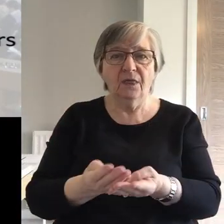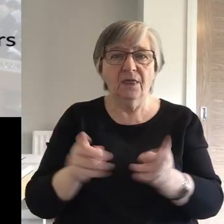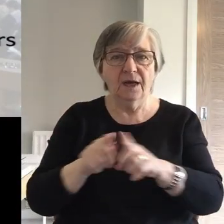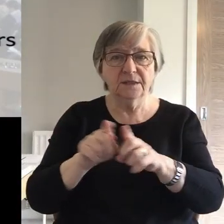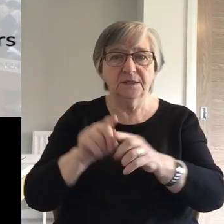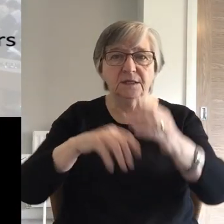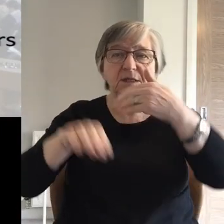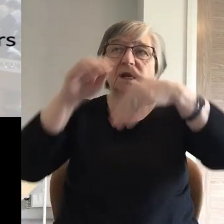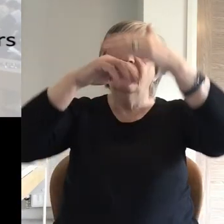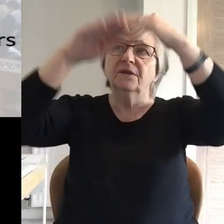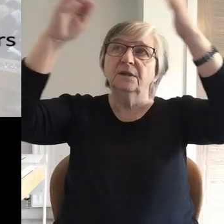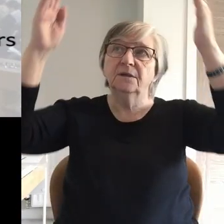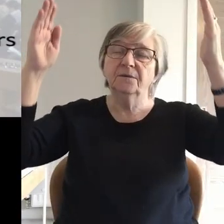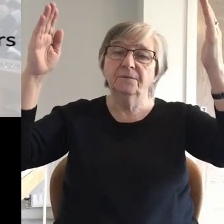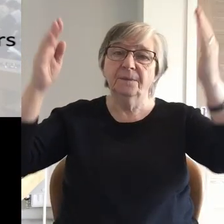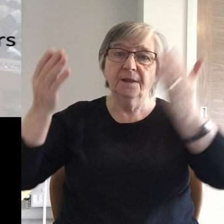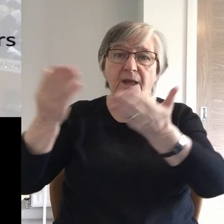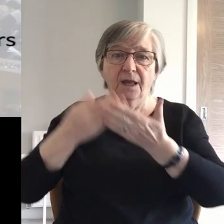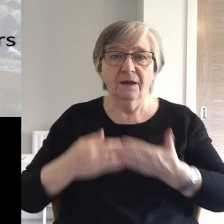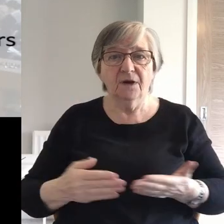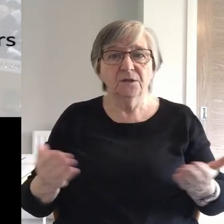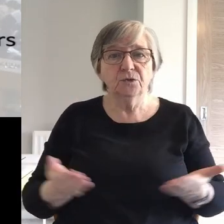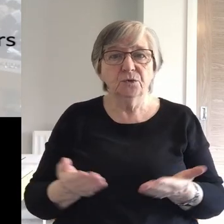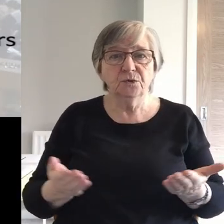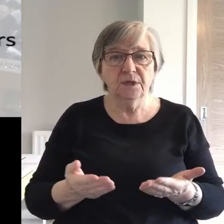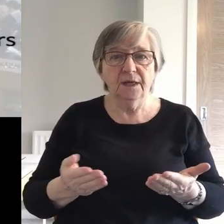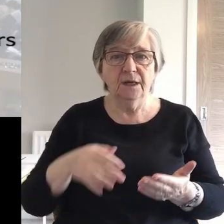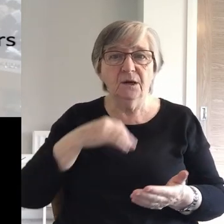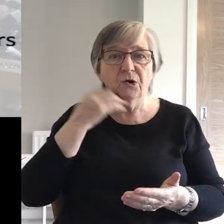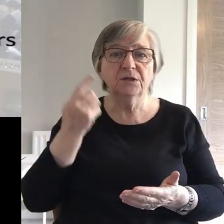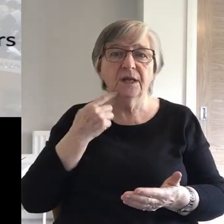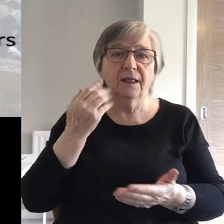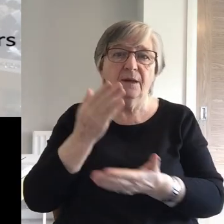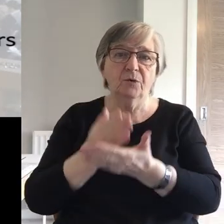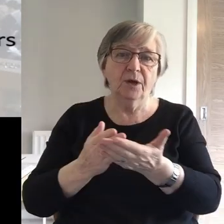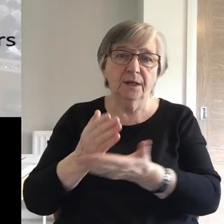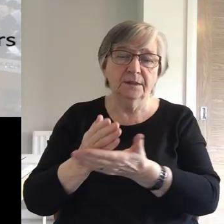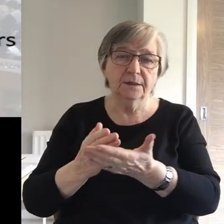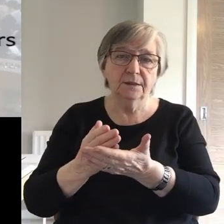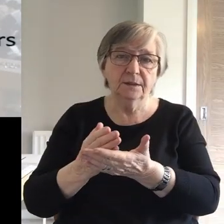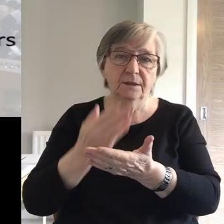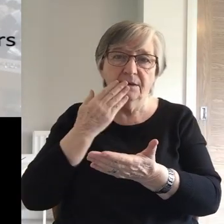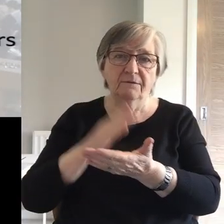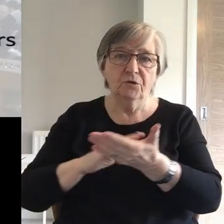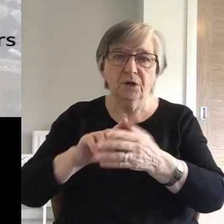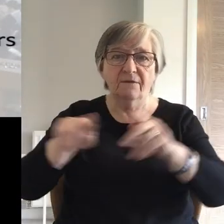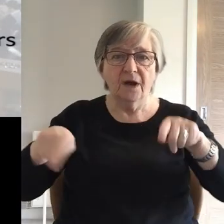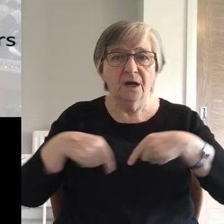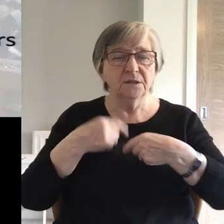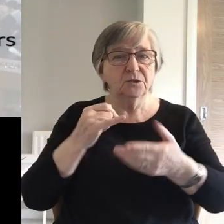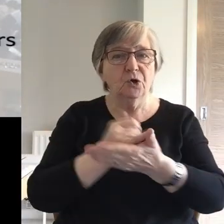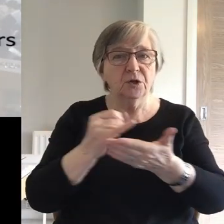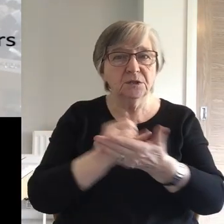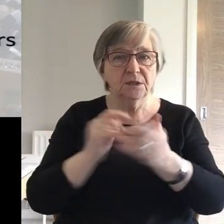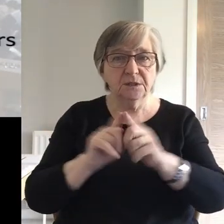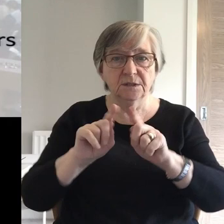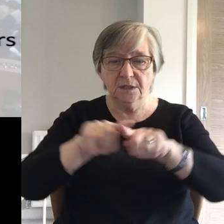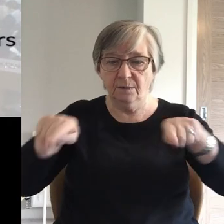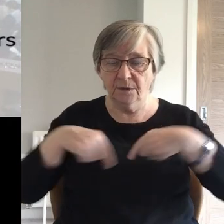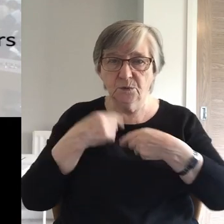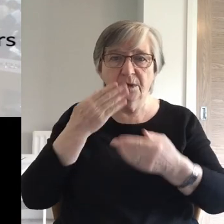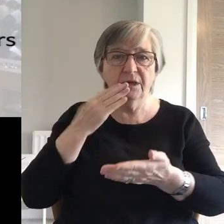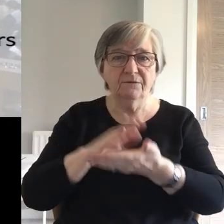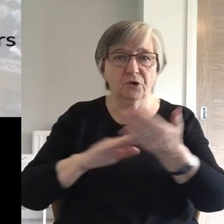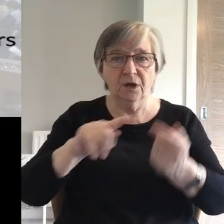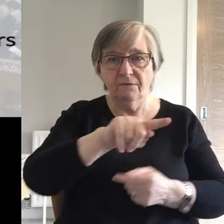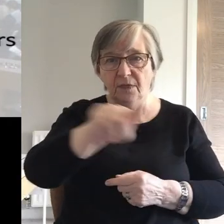on earth as it is in heaven. Give us today our daily bread. Forgive us our sins